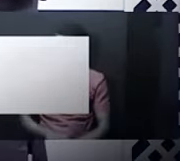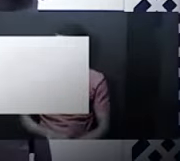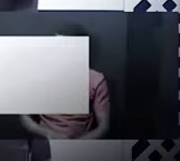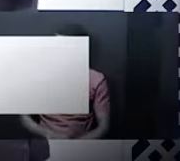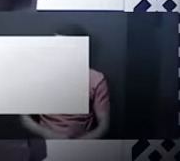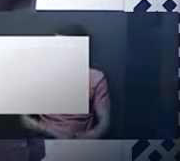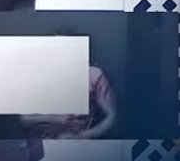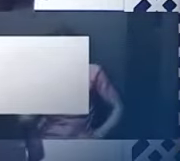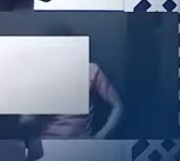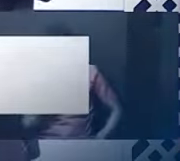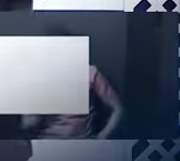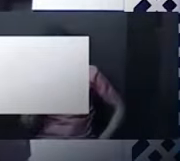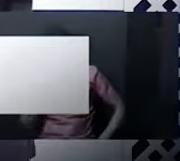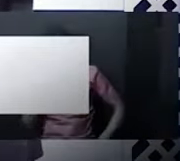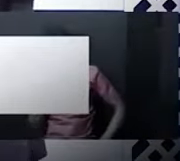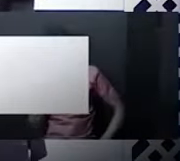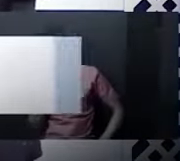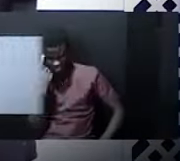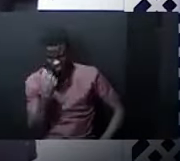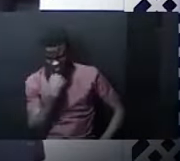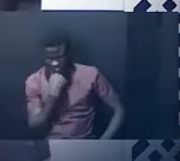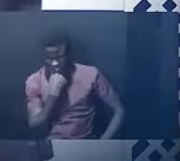You keep dwelling on it.